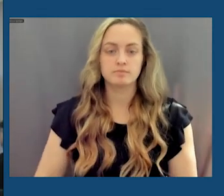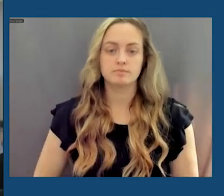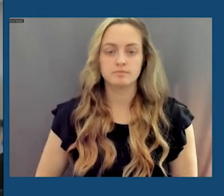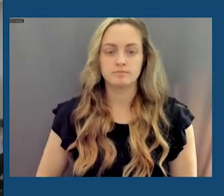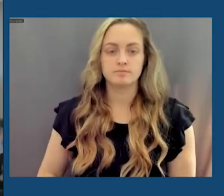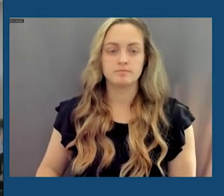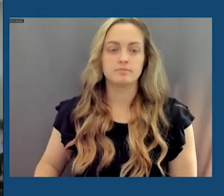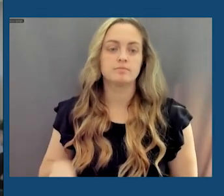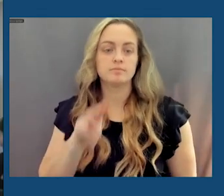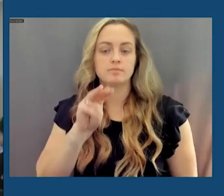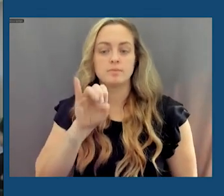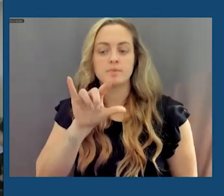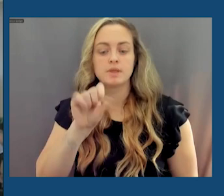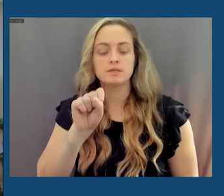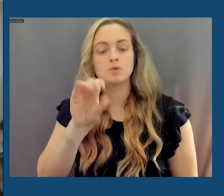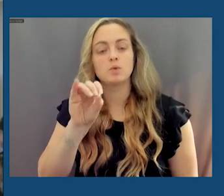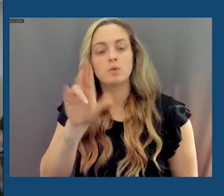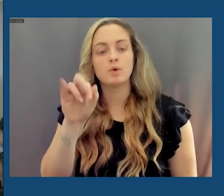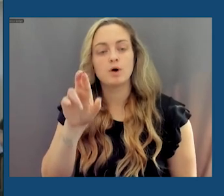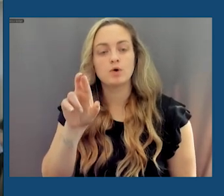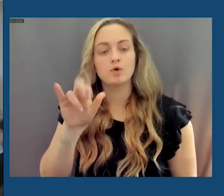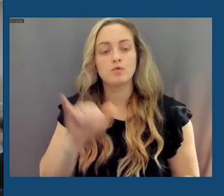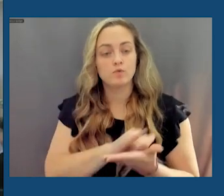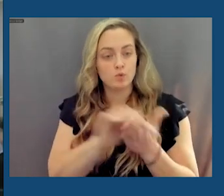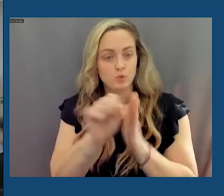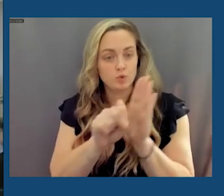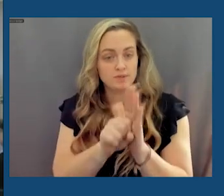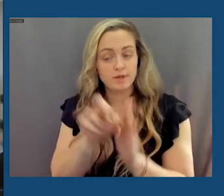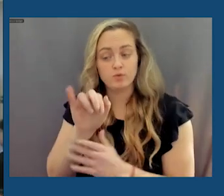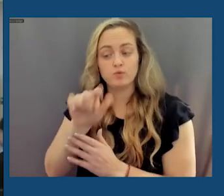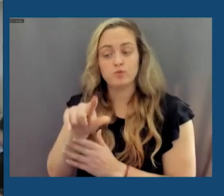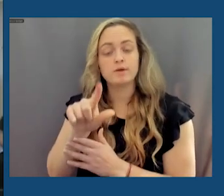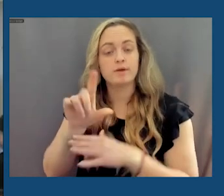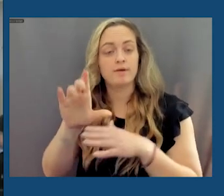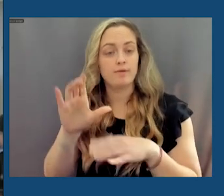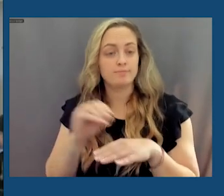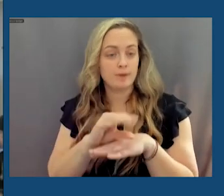Melissa O'Connor of the New York State Retail Council.